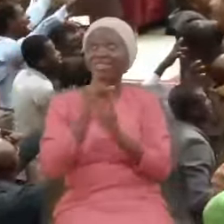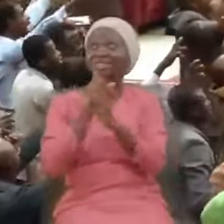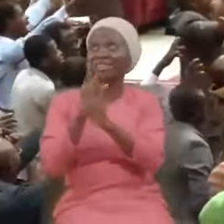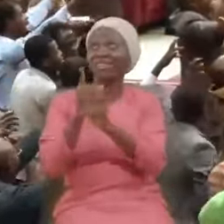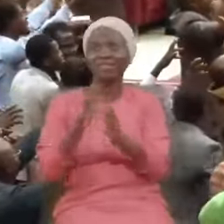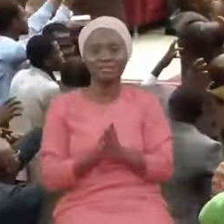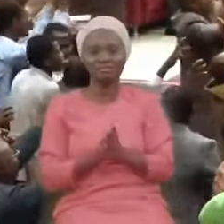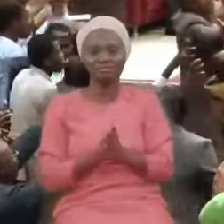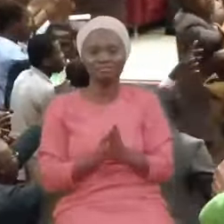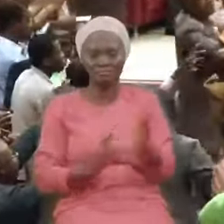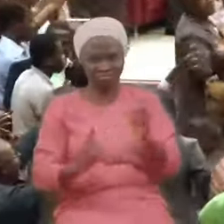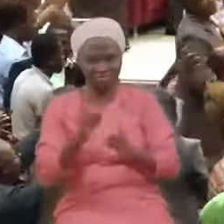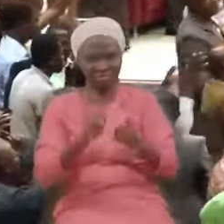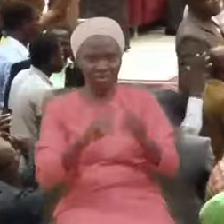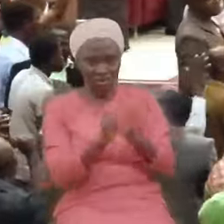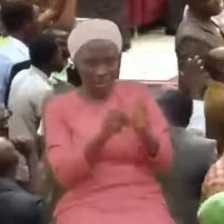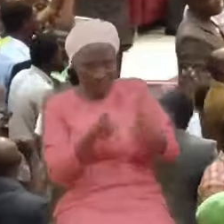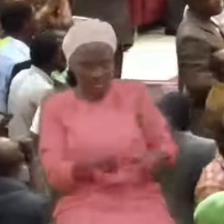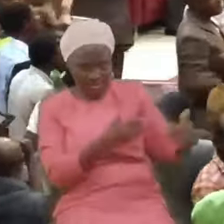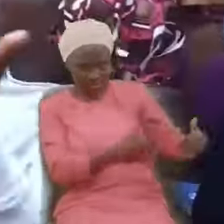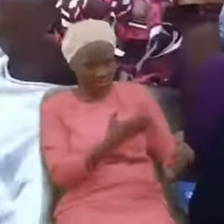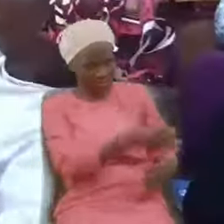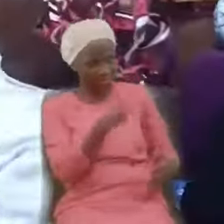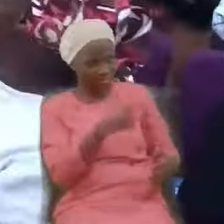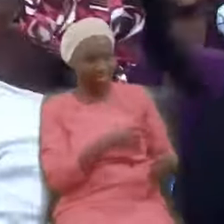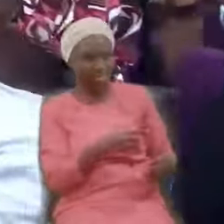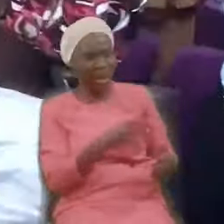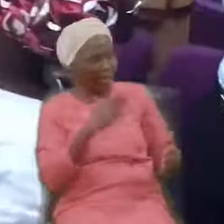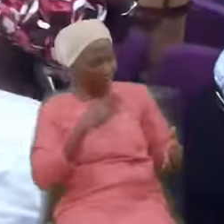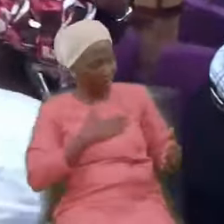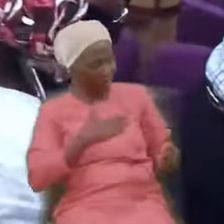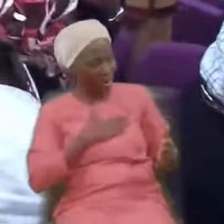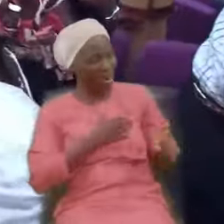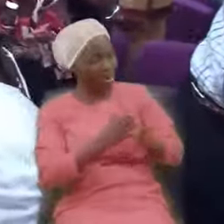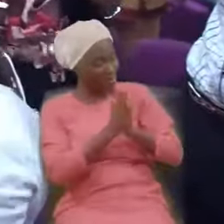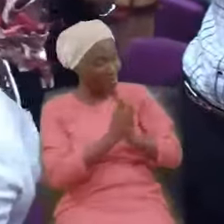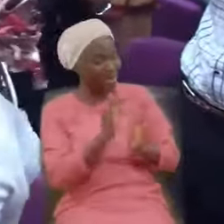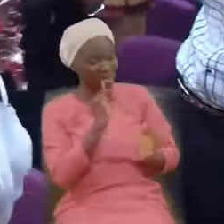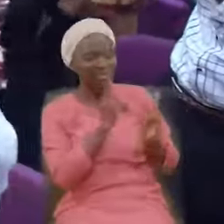Tell the one by your side, my prayer is answered.